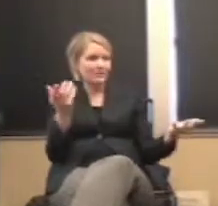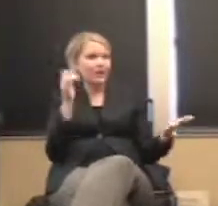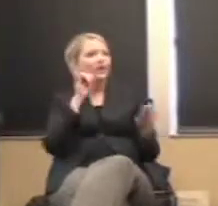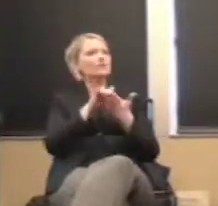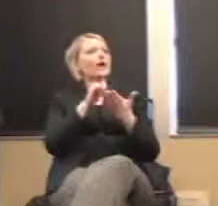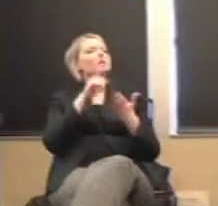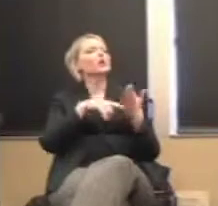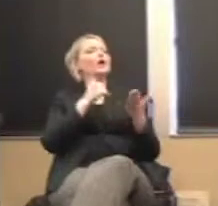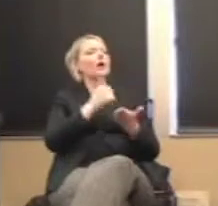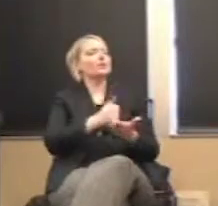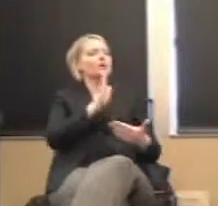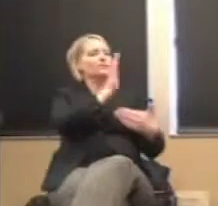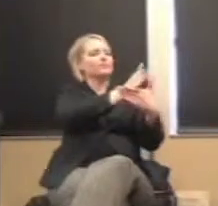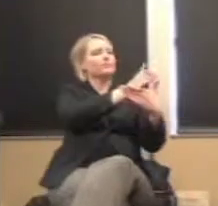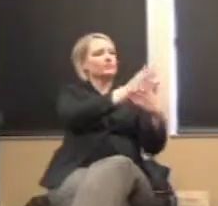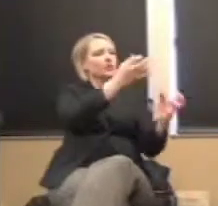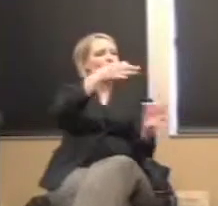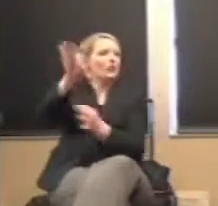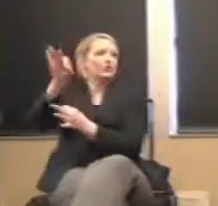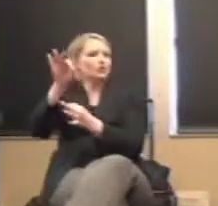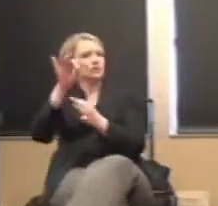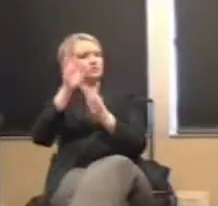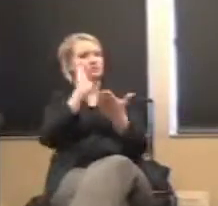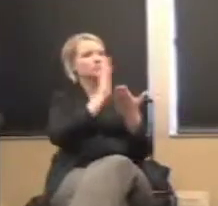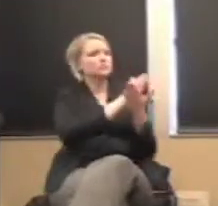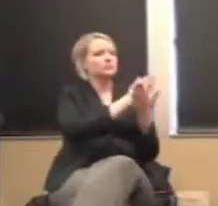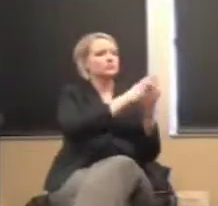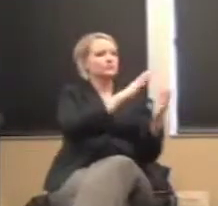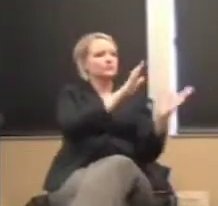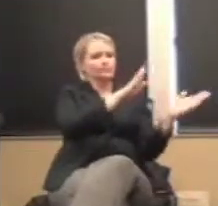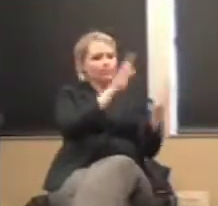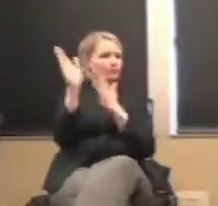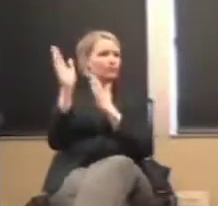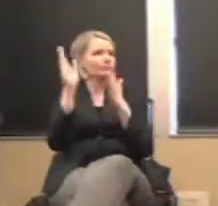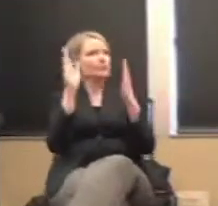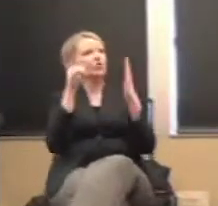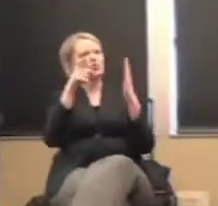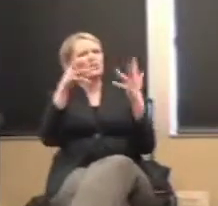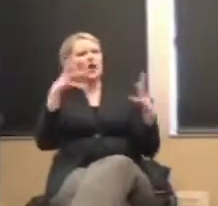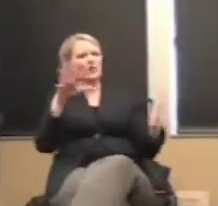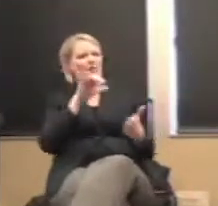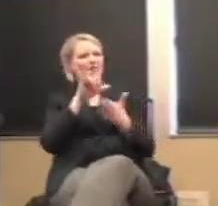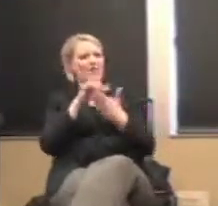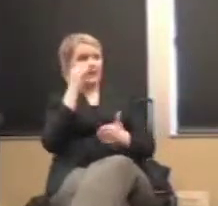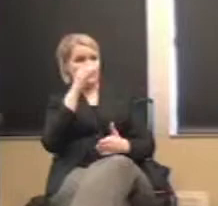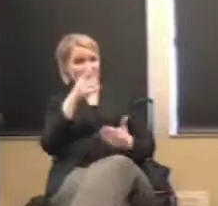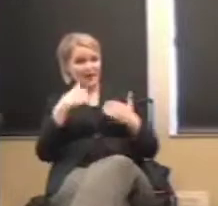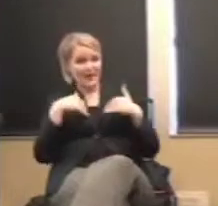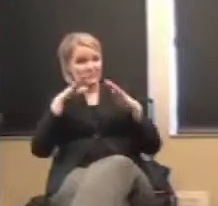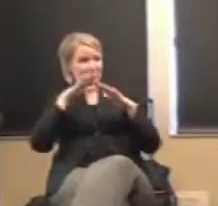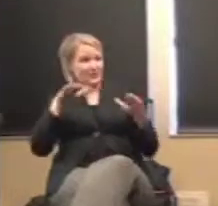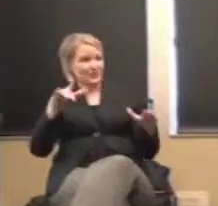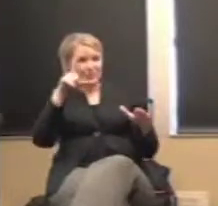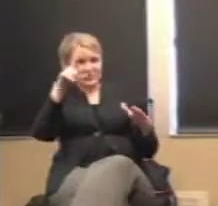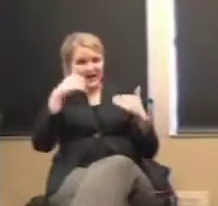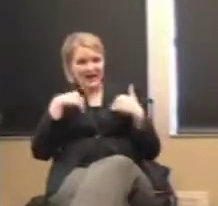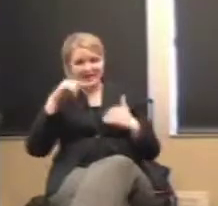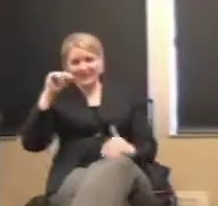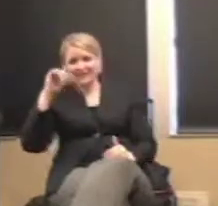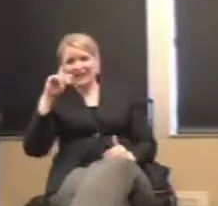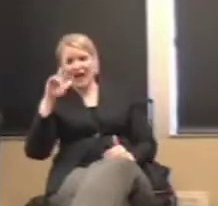and interruption, distraction. I mean, you all did it if you've ever had children and you had a toddler and they're